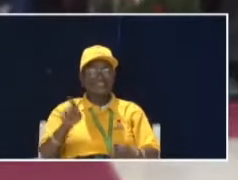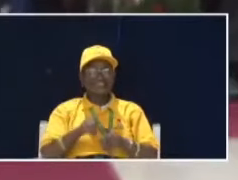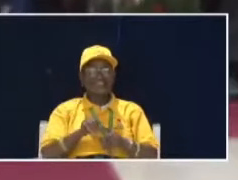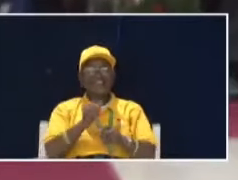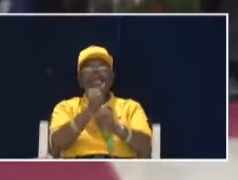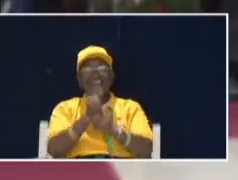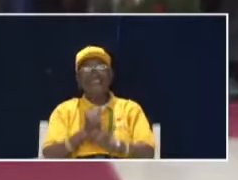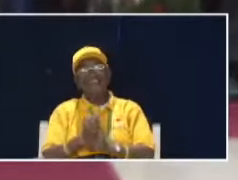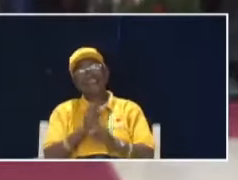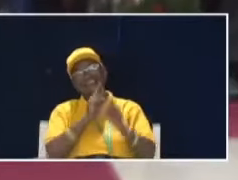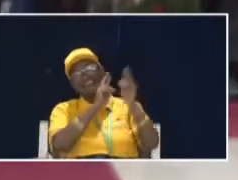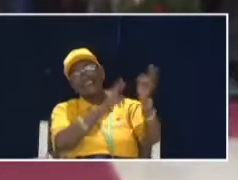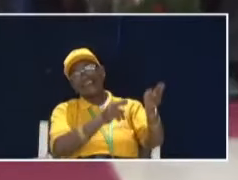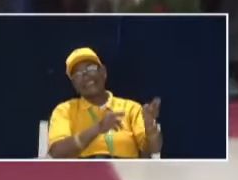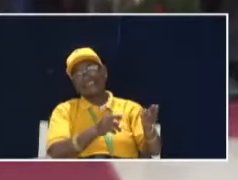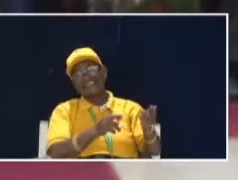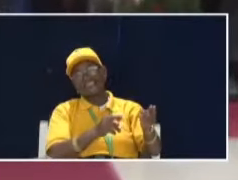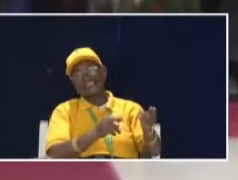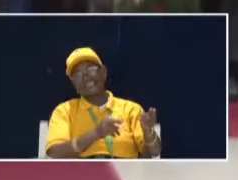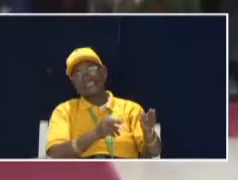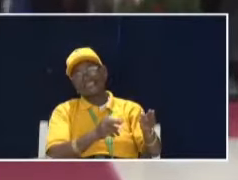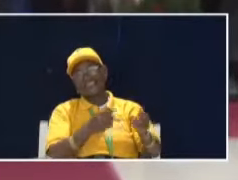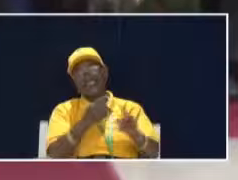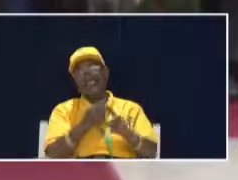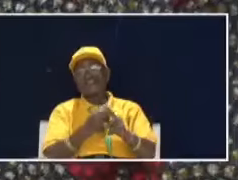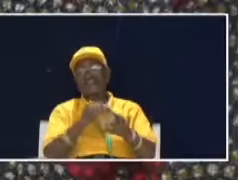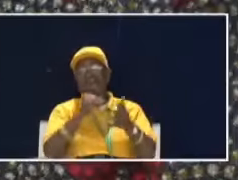From January 11th,